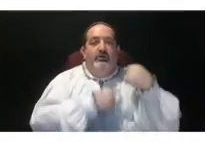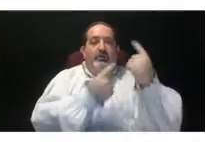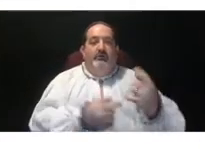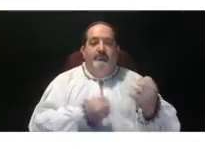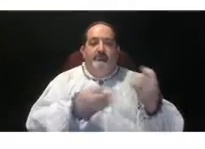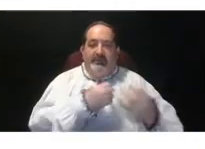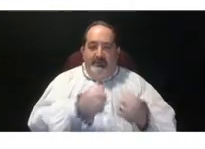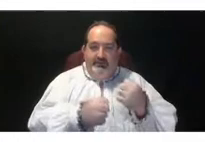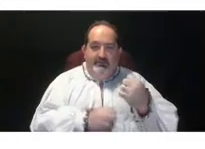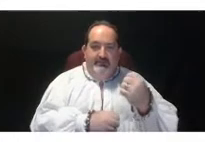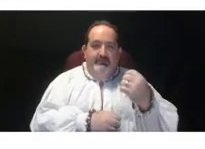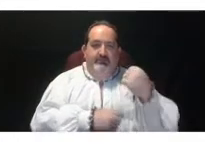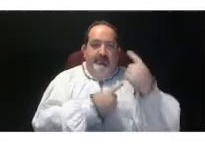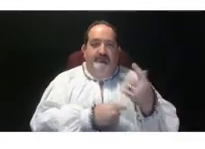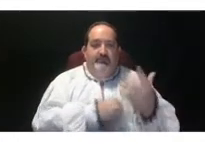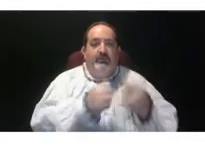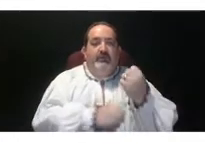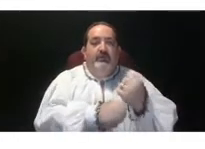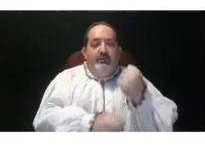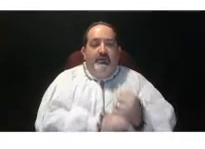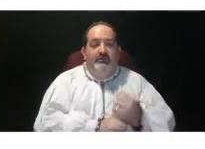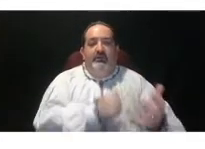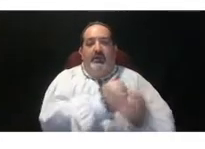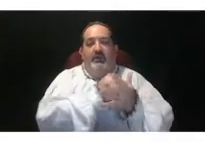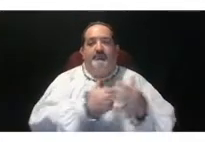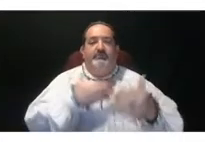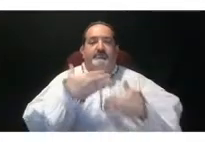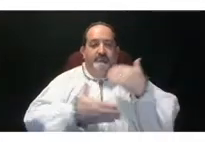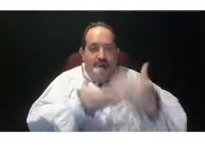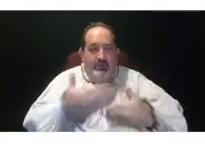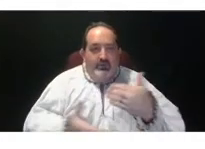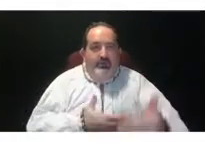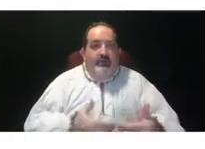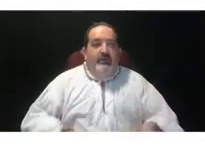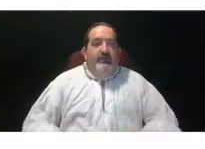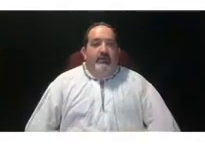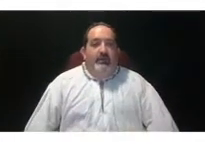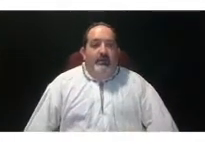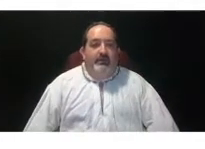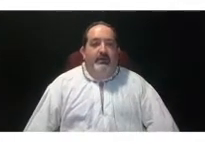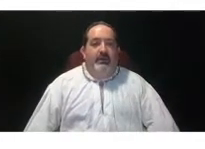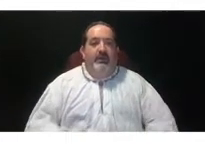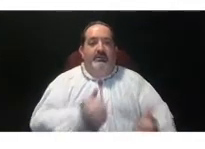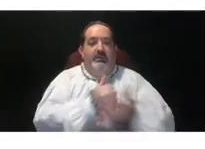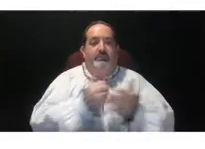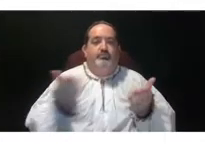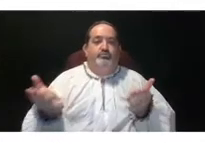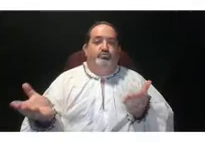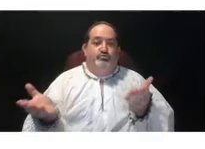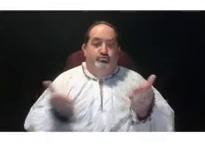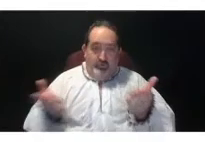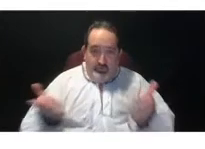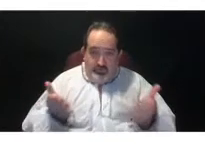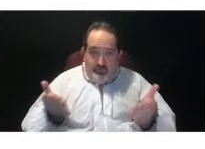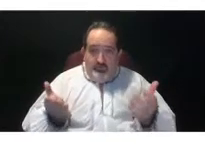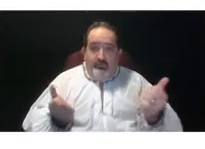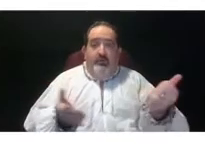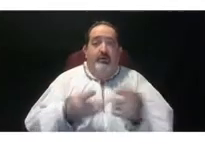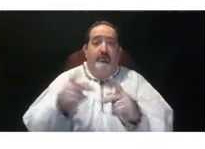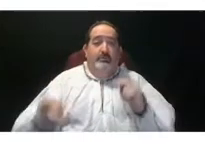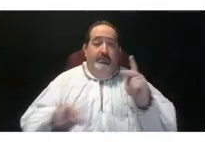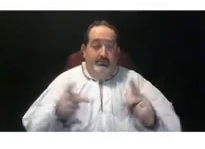years, and as they've helped us through for being able to help serve everybody